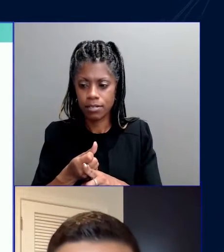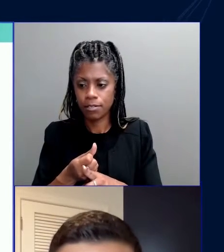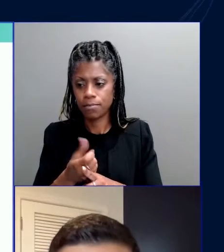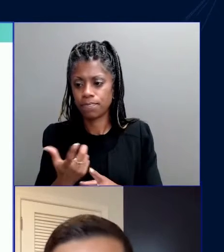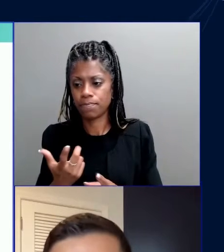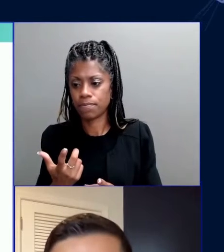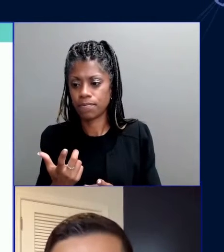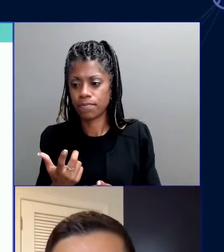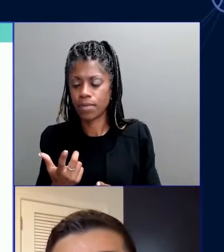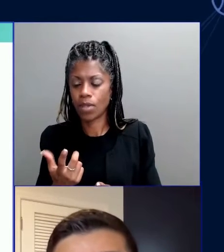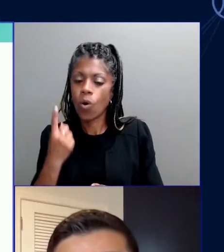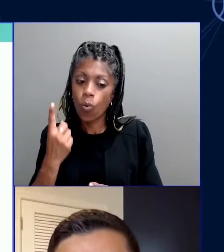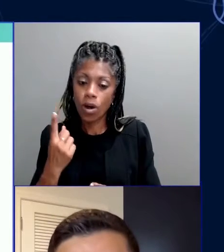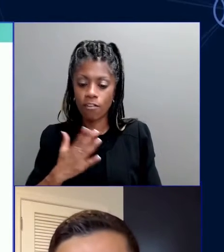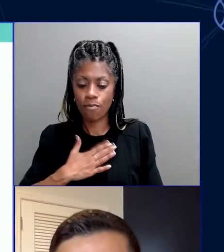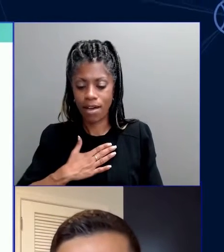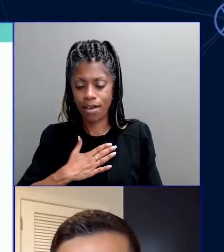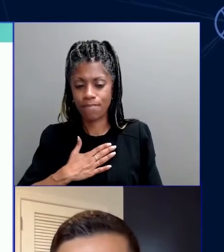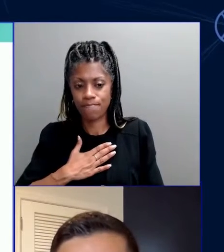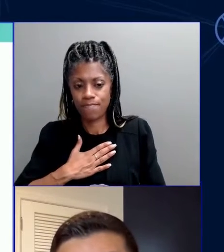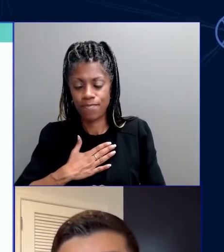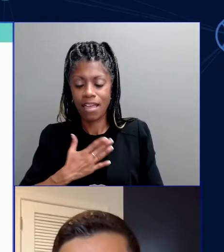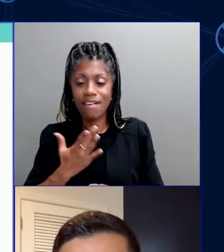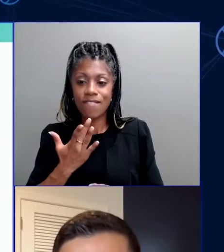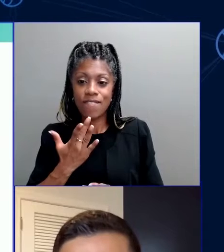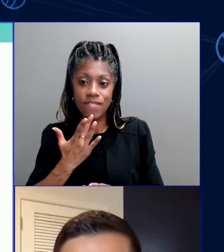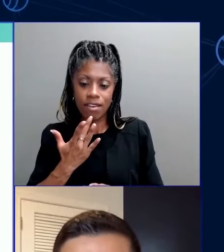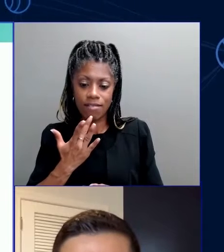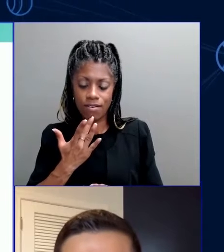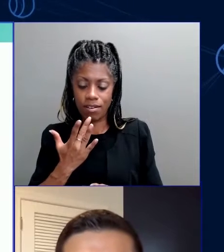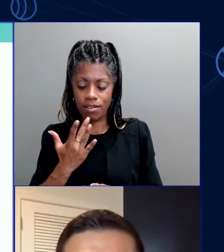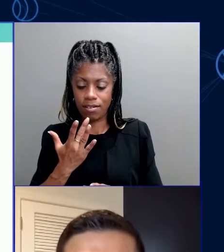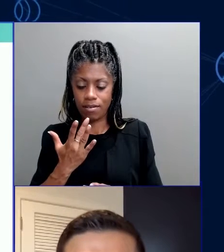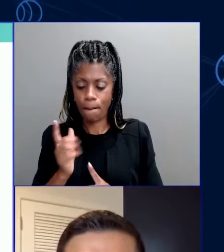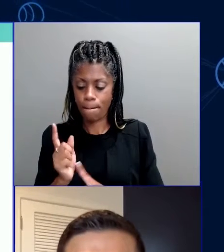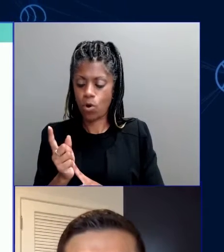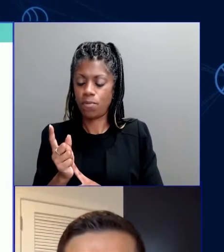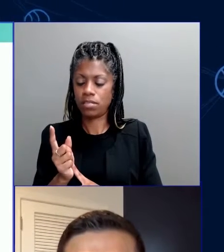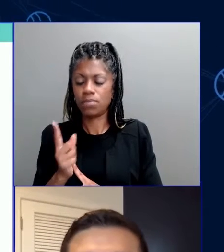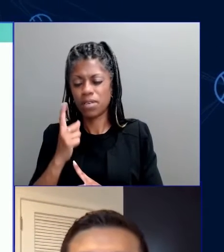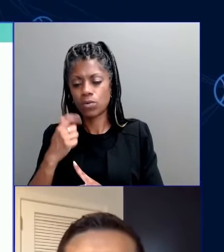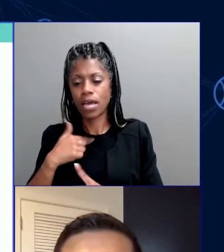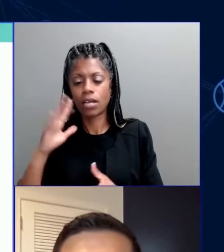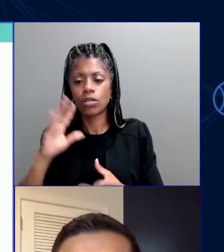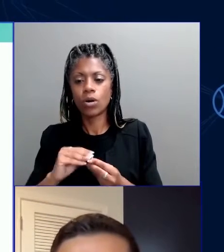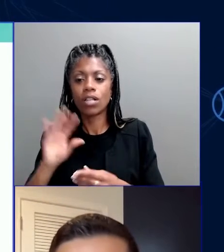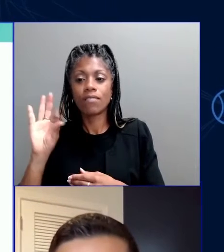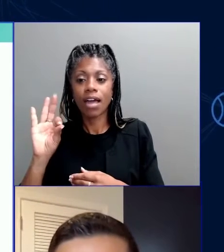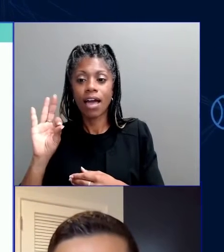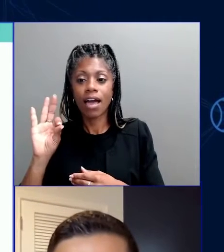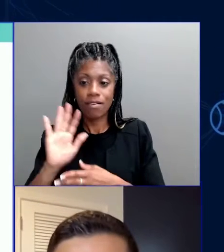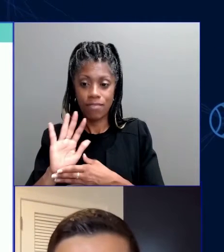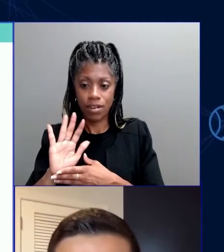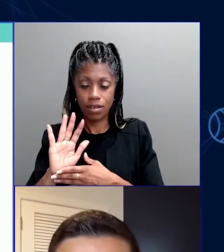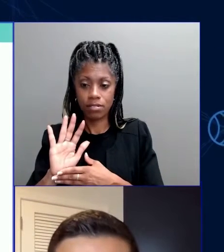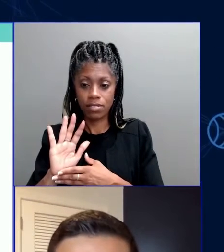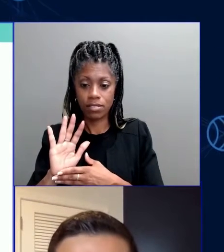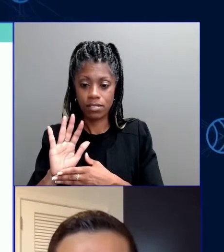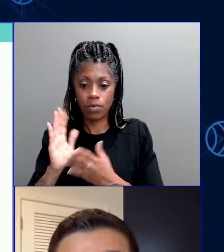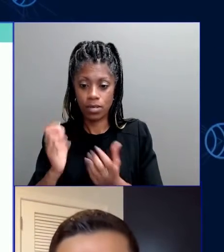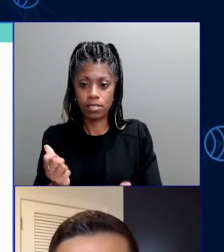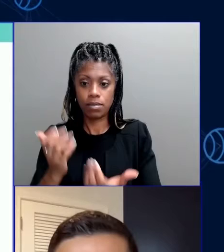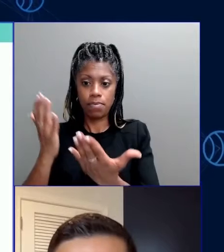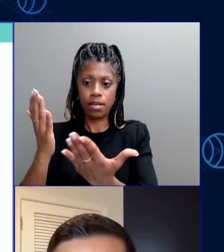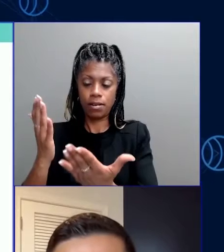One of my favorite moments from one of the 9 videos that we produced and submitted to the court was one where we follow a DACA recipient